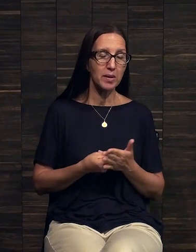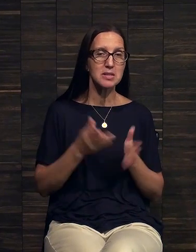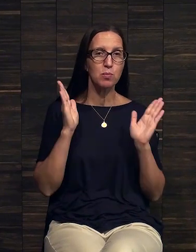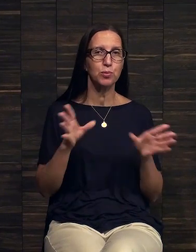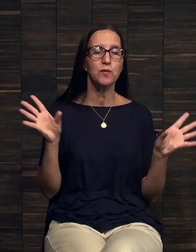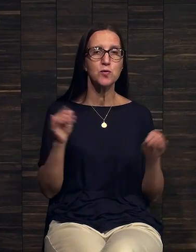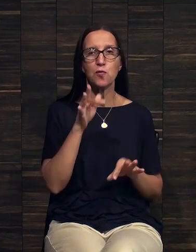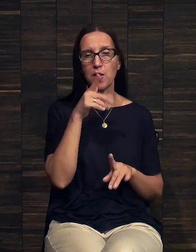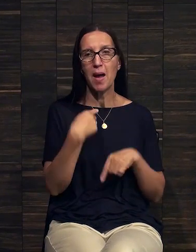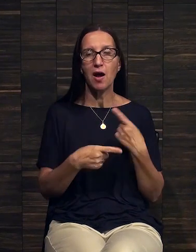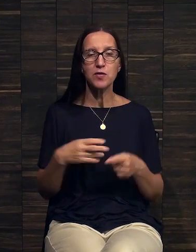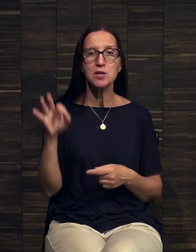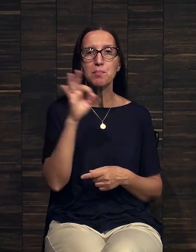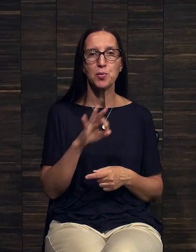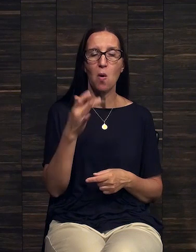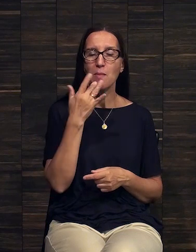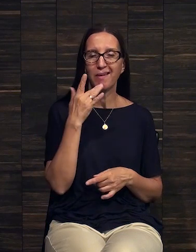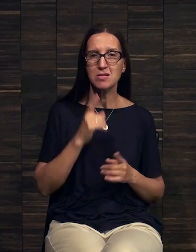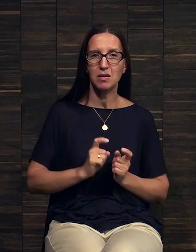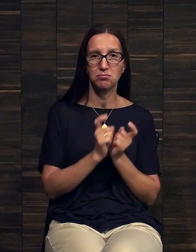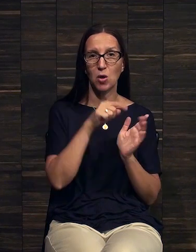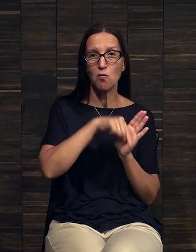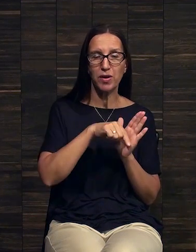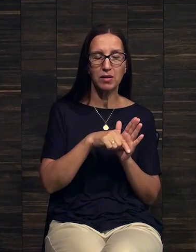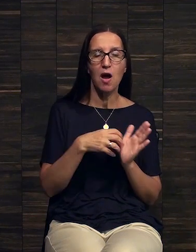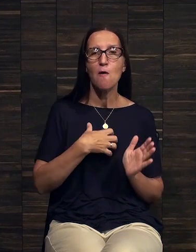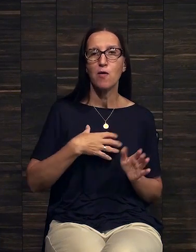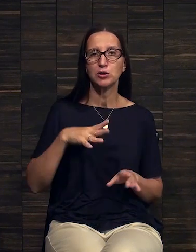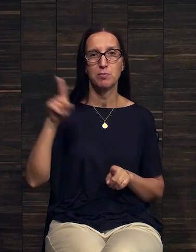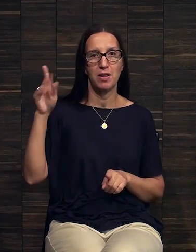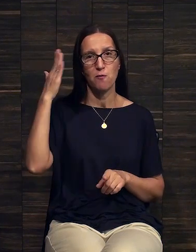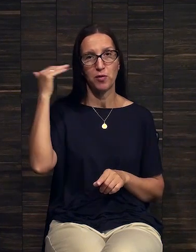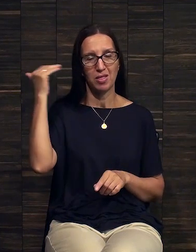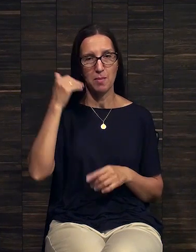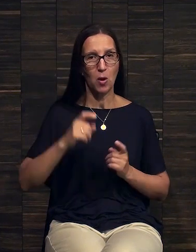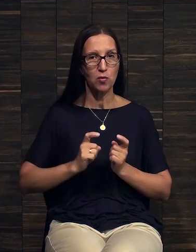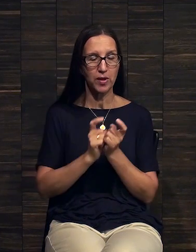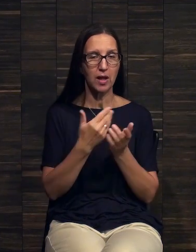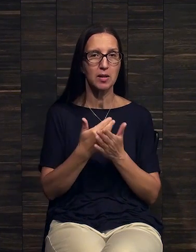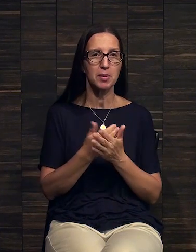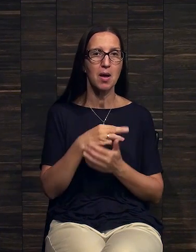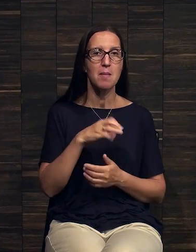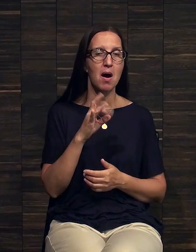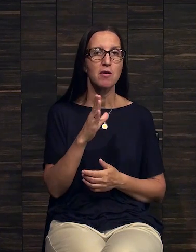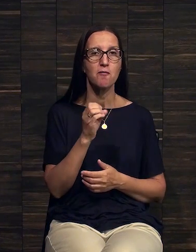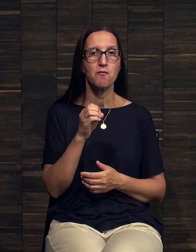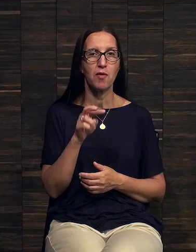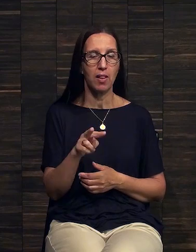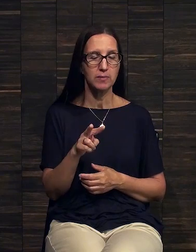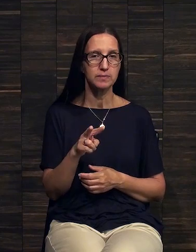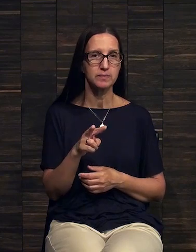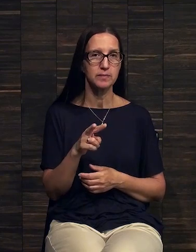And these comics will try to speak about U.S. conflicts. Vietnam was the major one, the